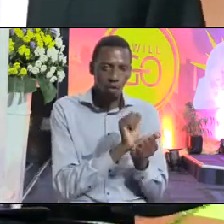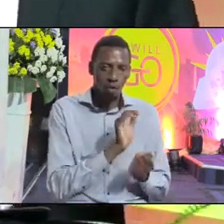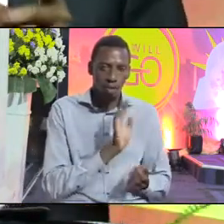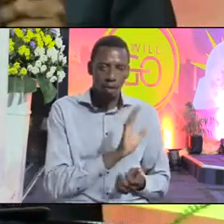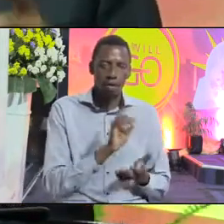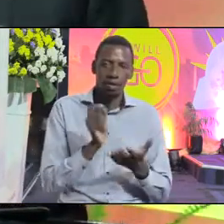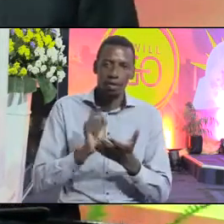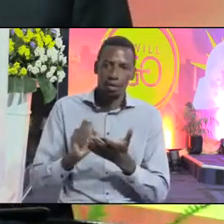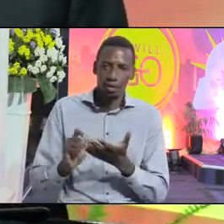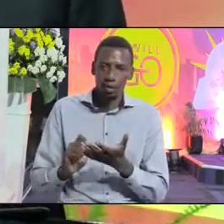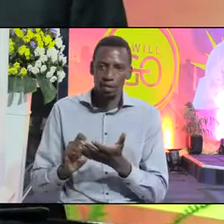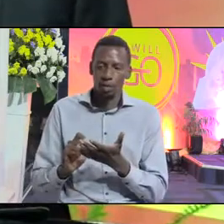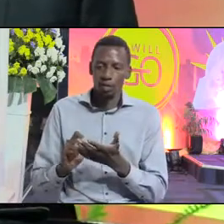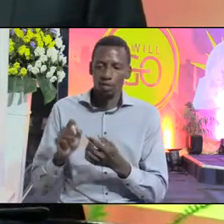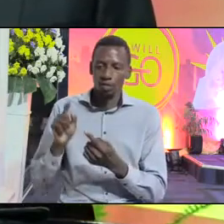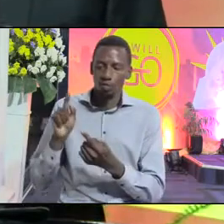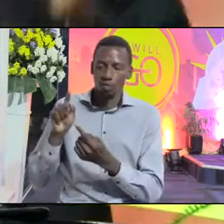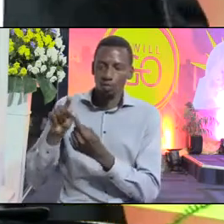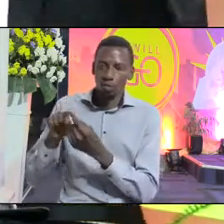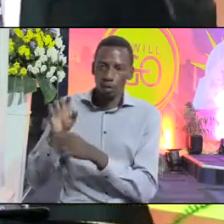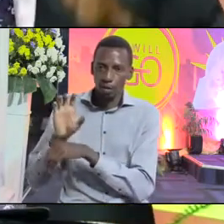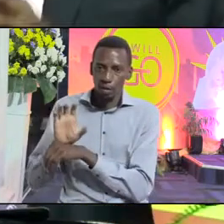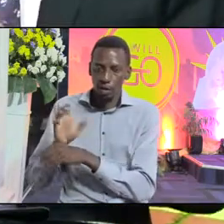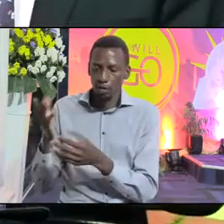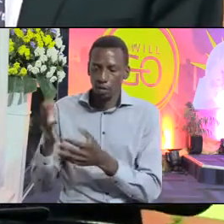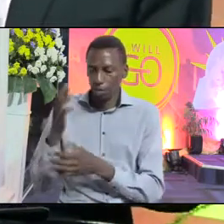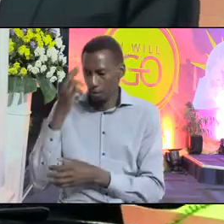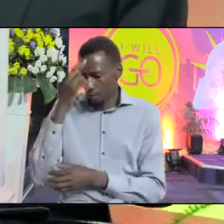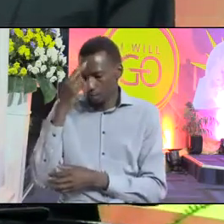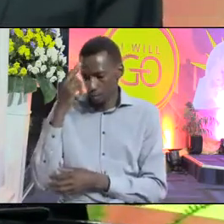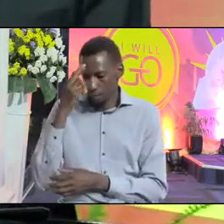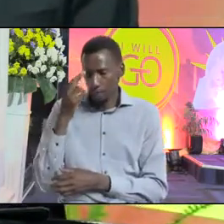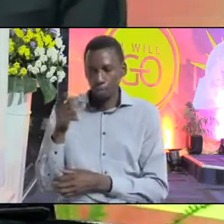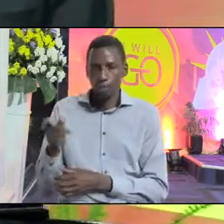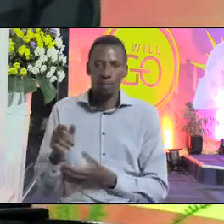situated at Rome have become,